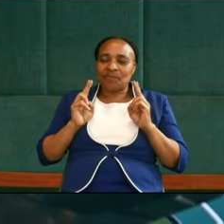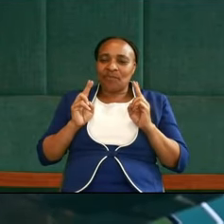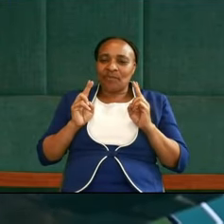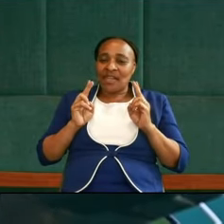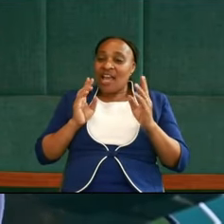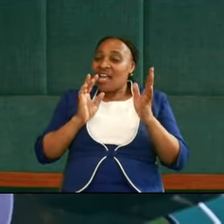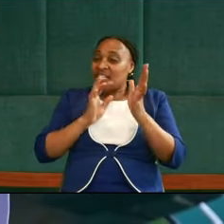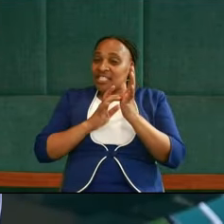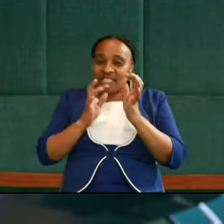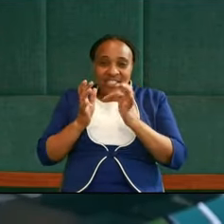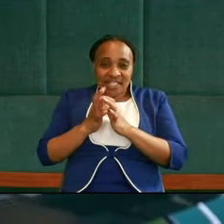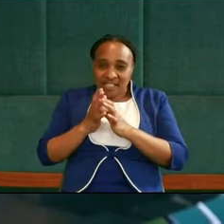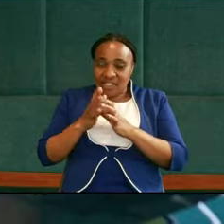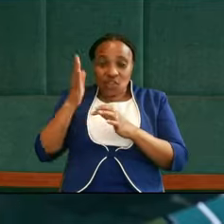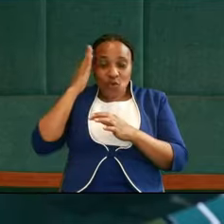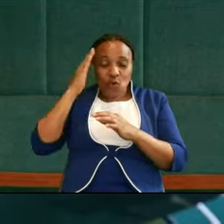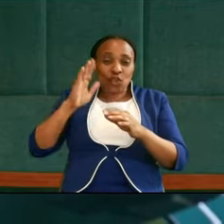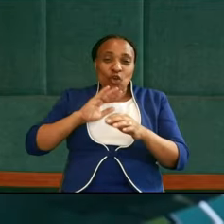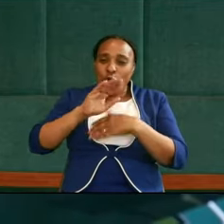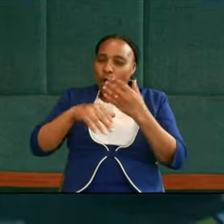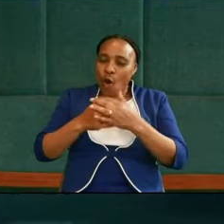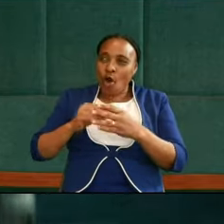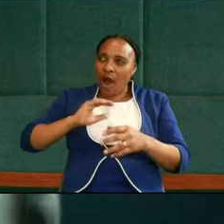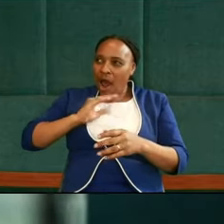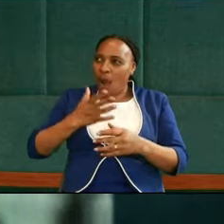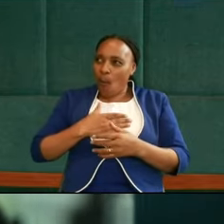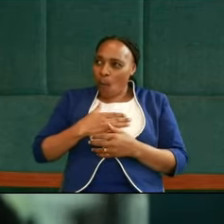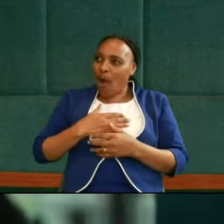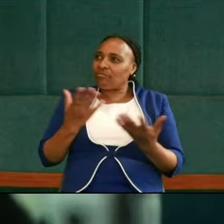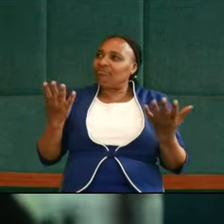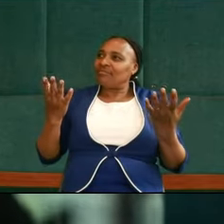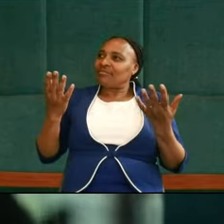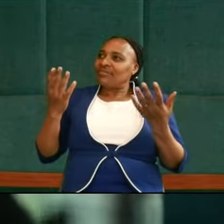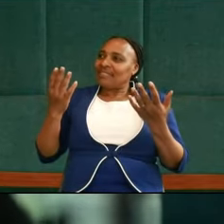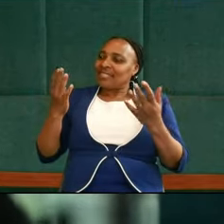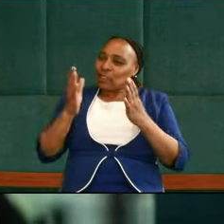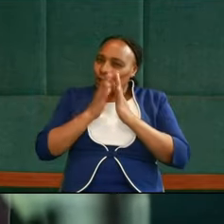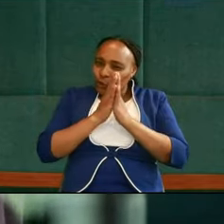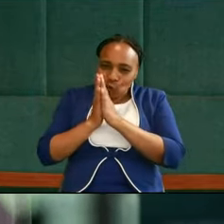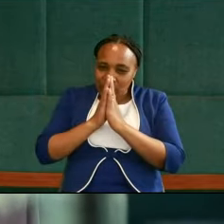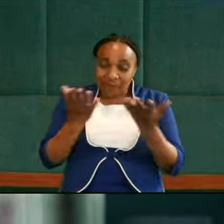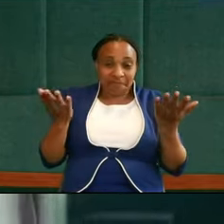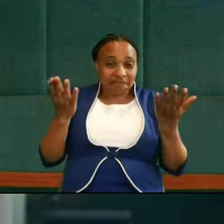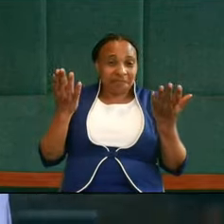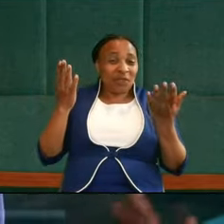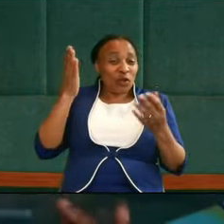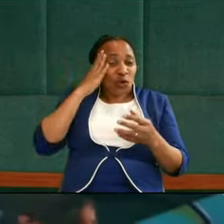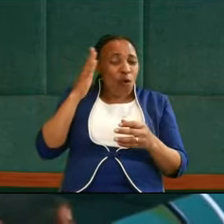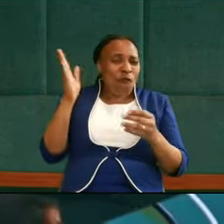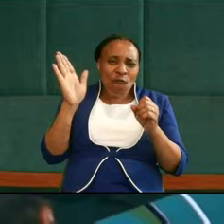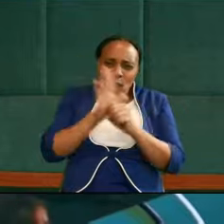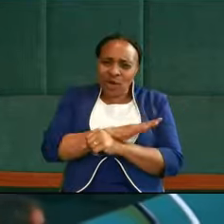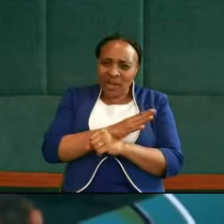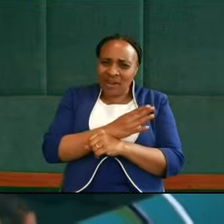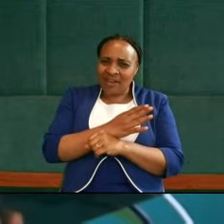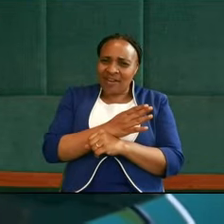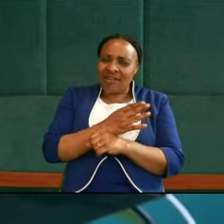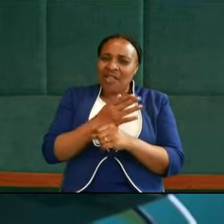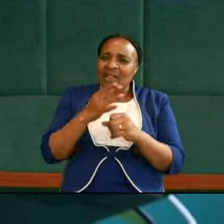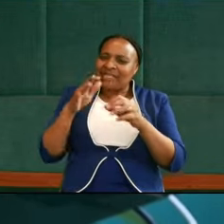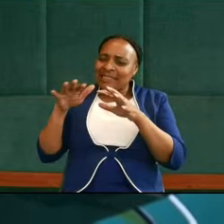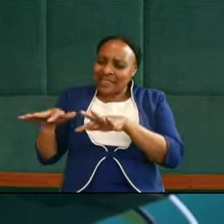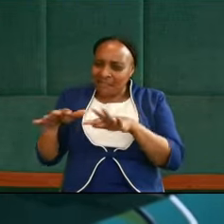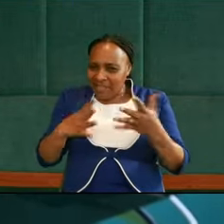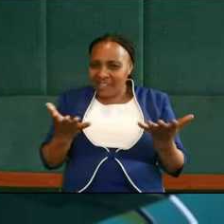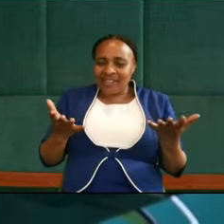Jesus knows all our history. He knows us fully. He knows us completely.